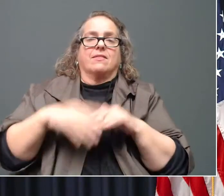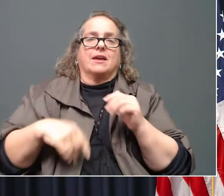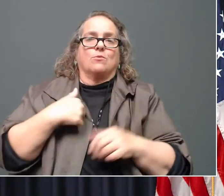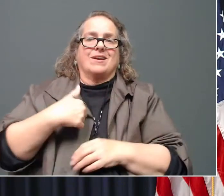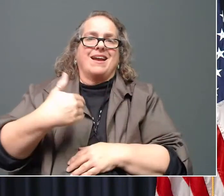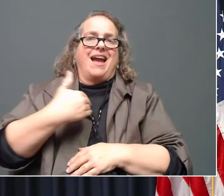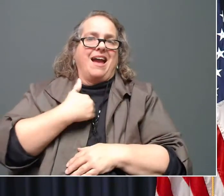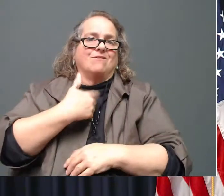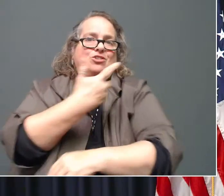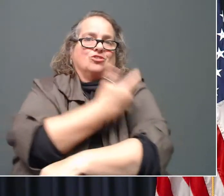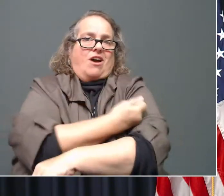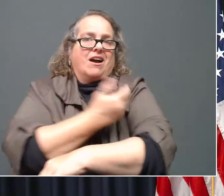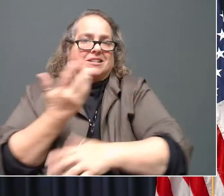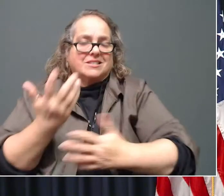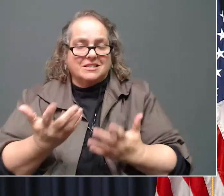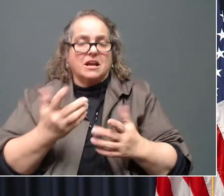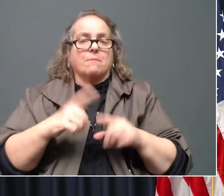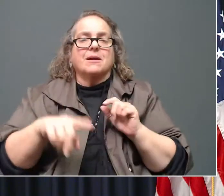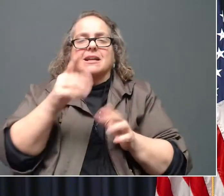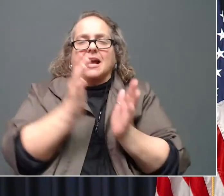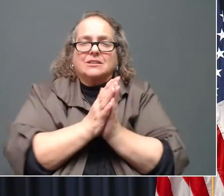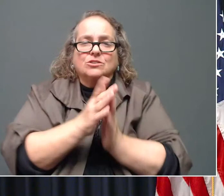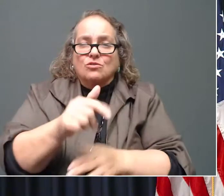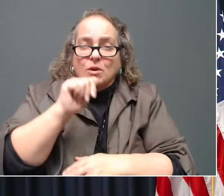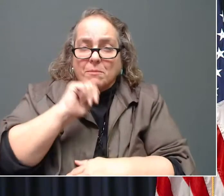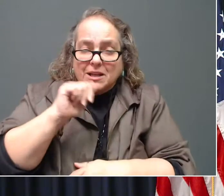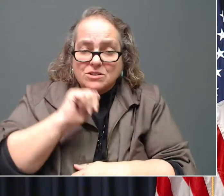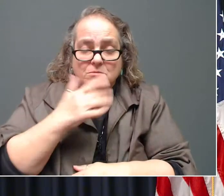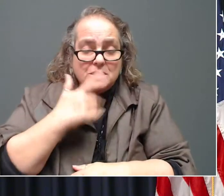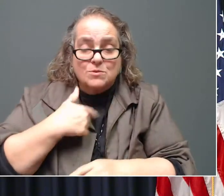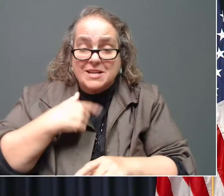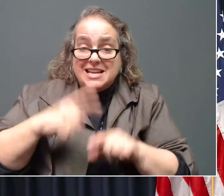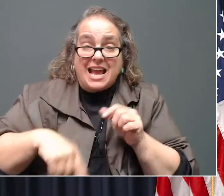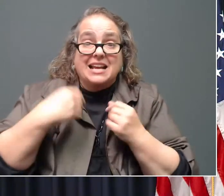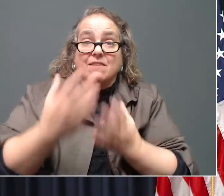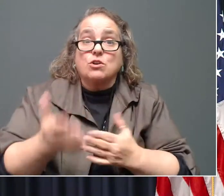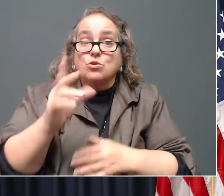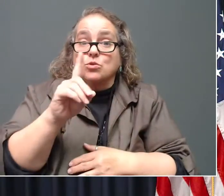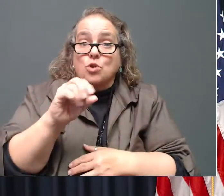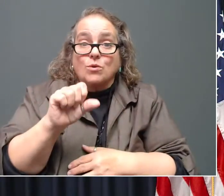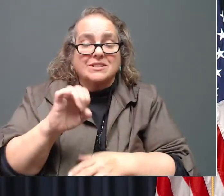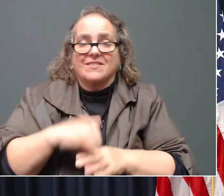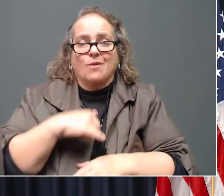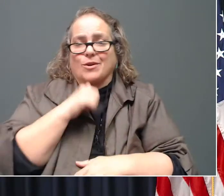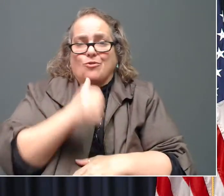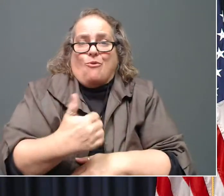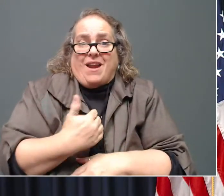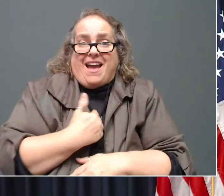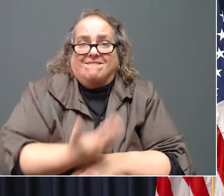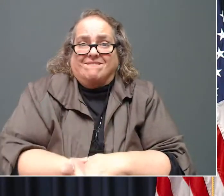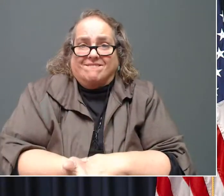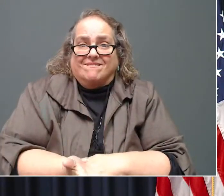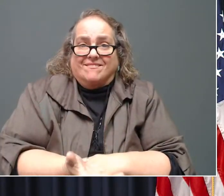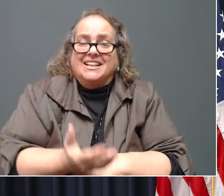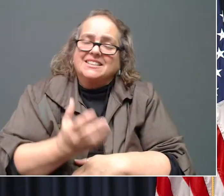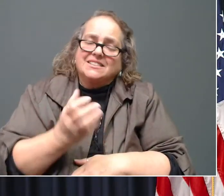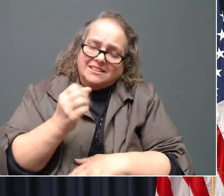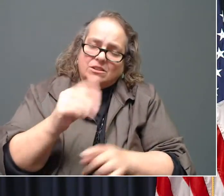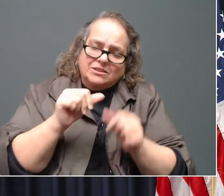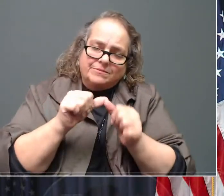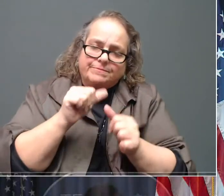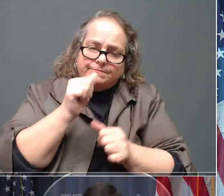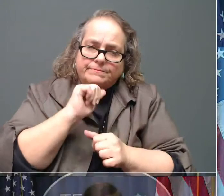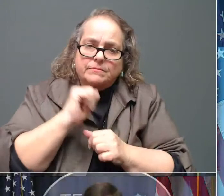need to ask for patience because we can't give you a dose that we don't have. I want to remind everybody about our vaccine website,